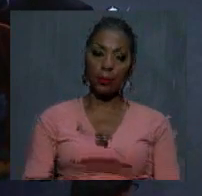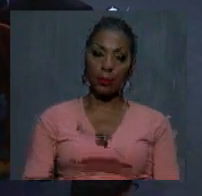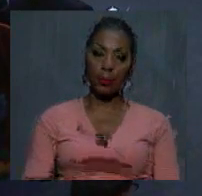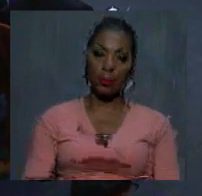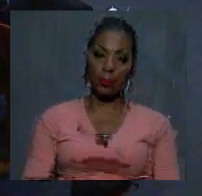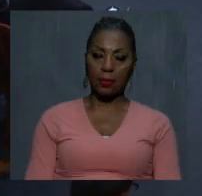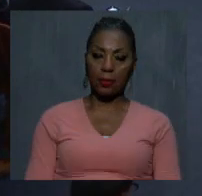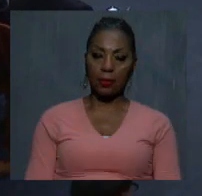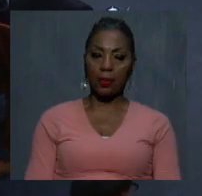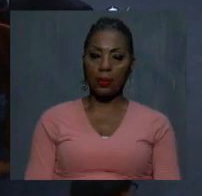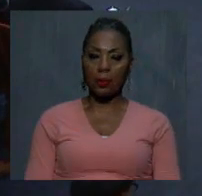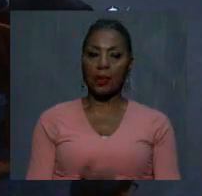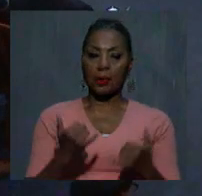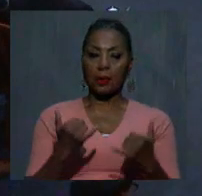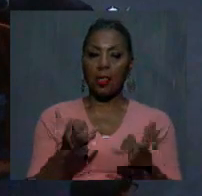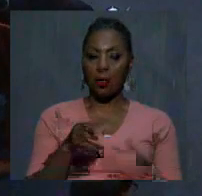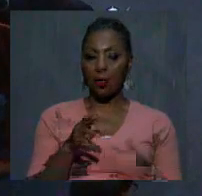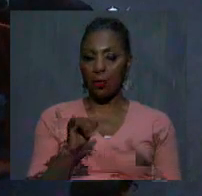You're right.